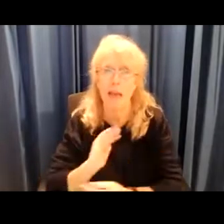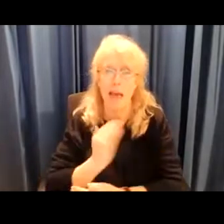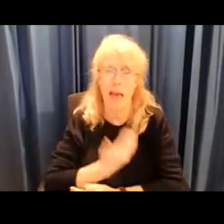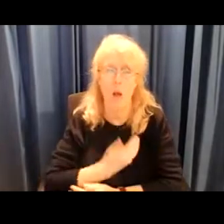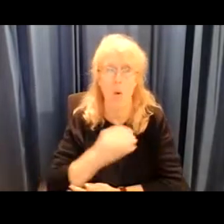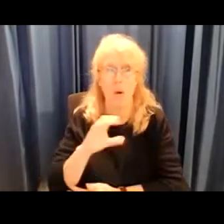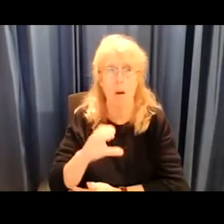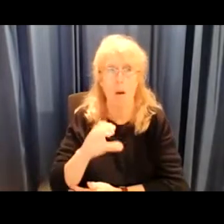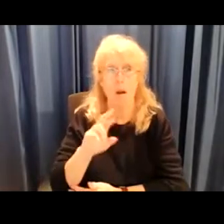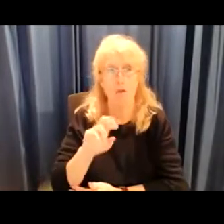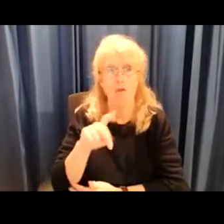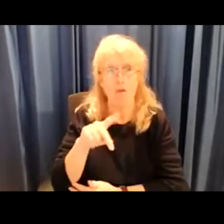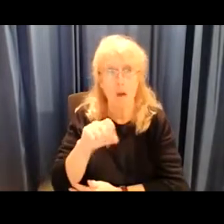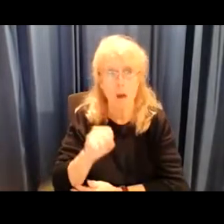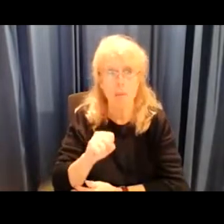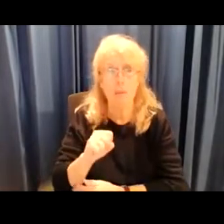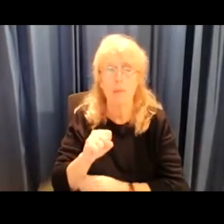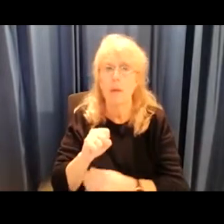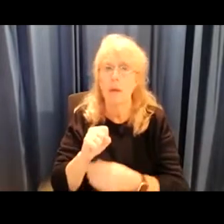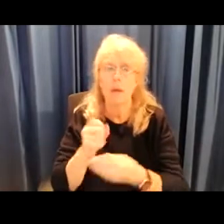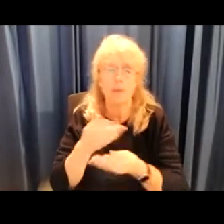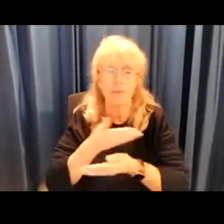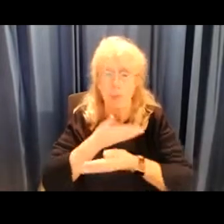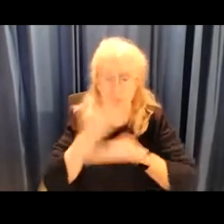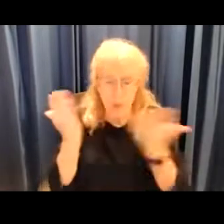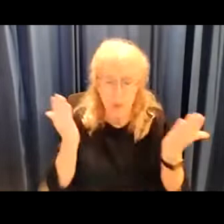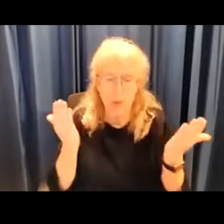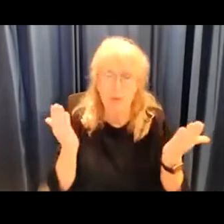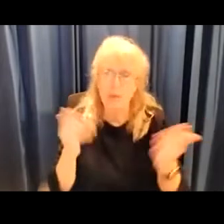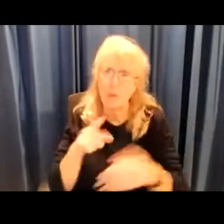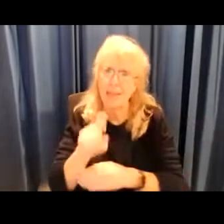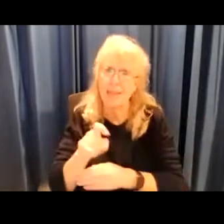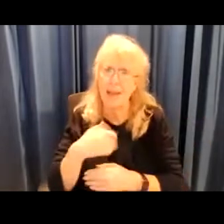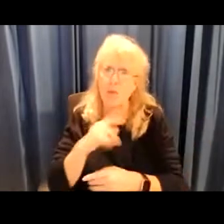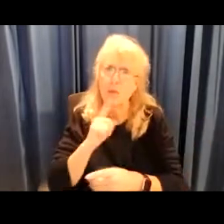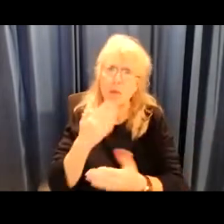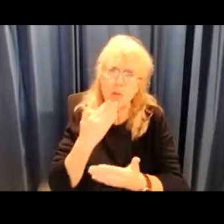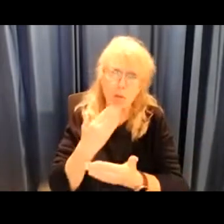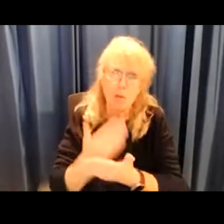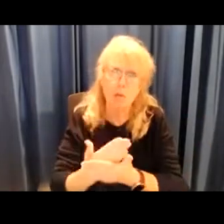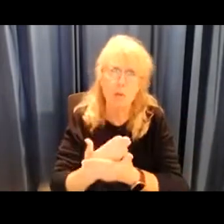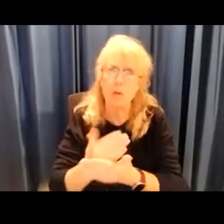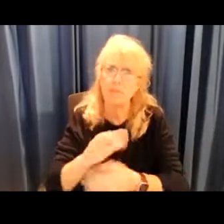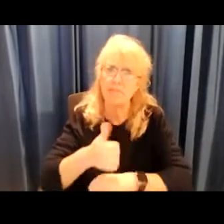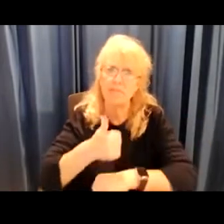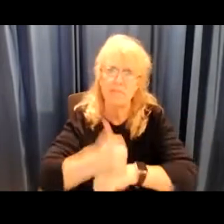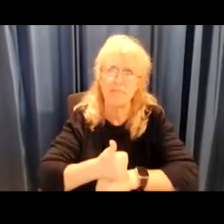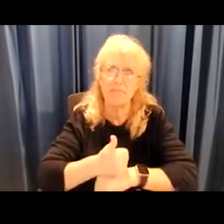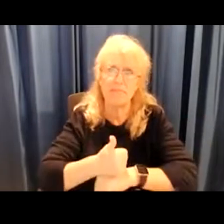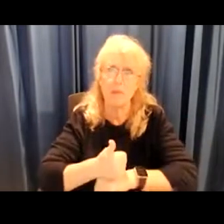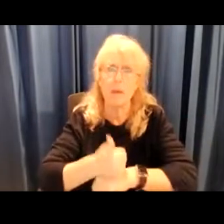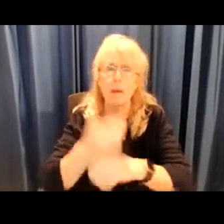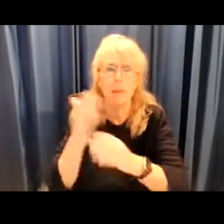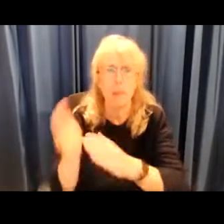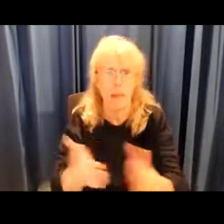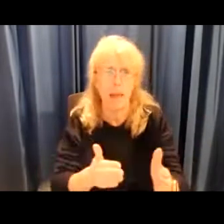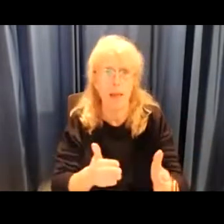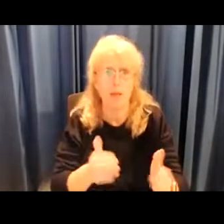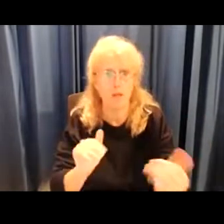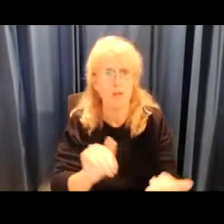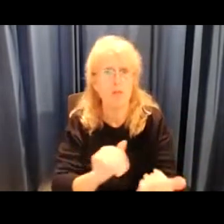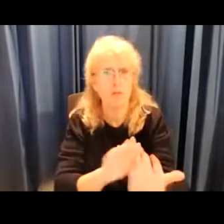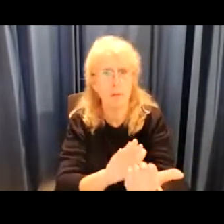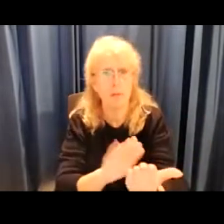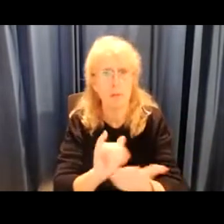And we need to have like a solid, cohesive plan to address these things. So I would really like to see that